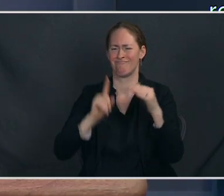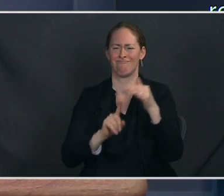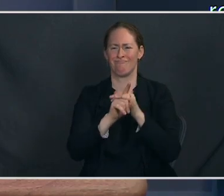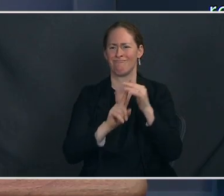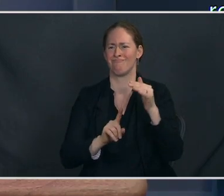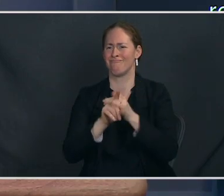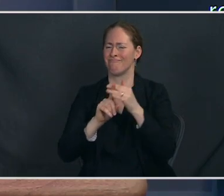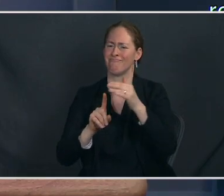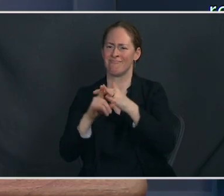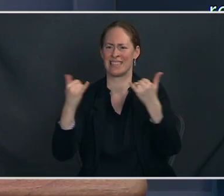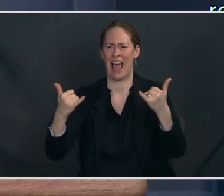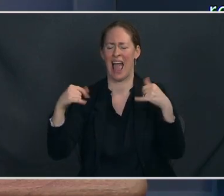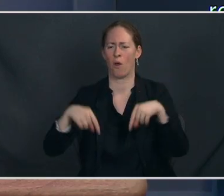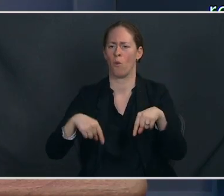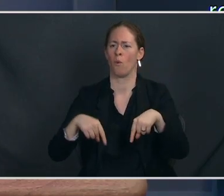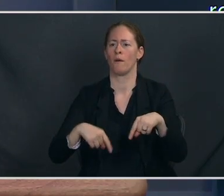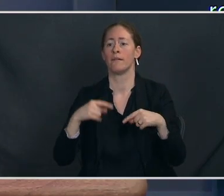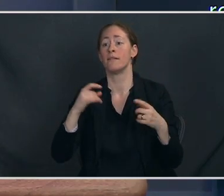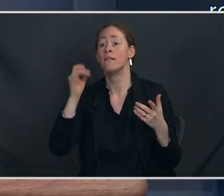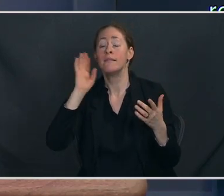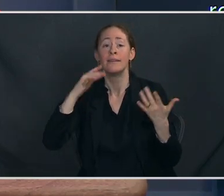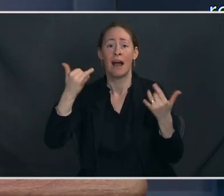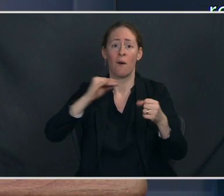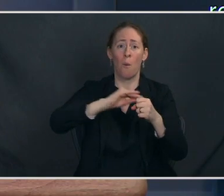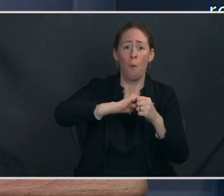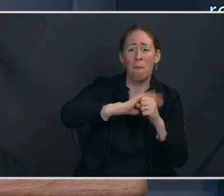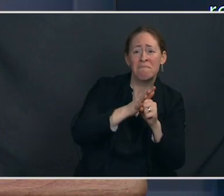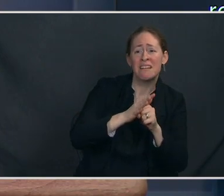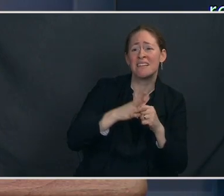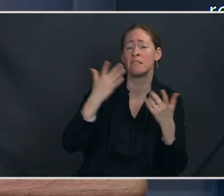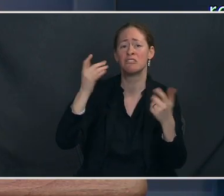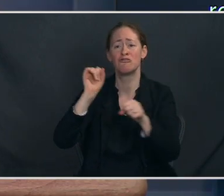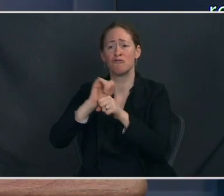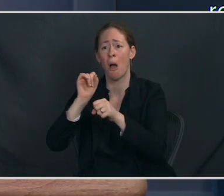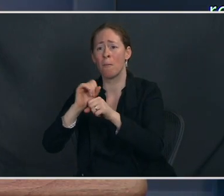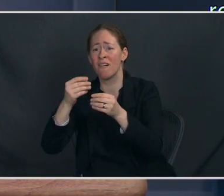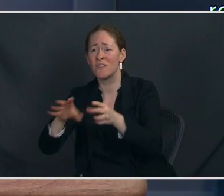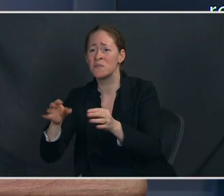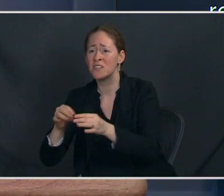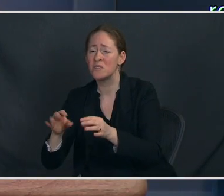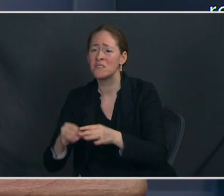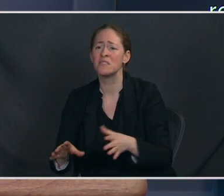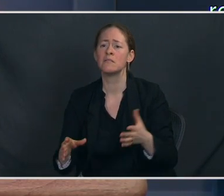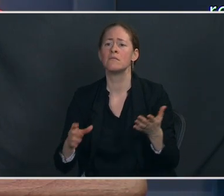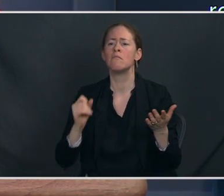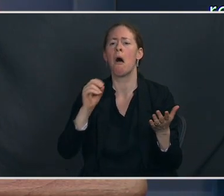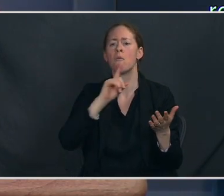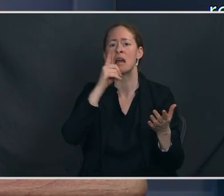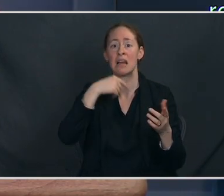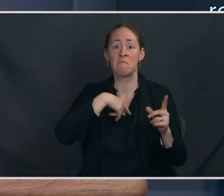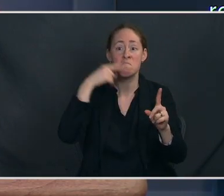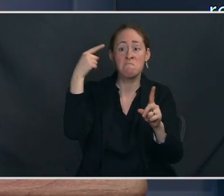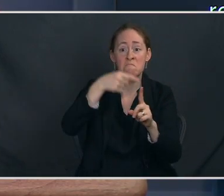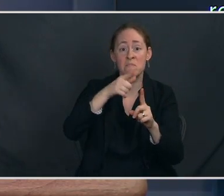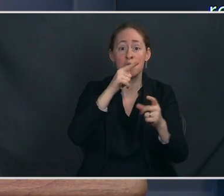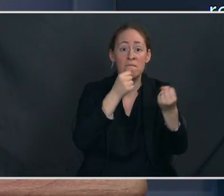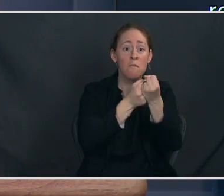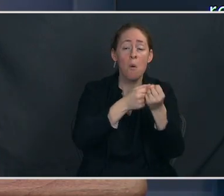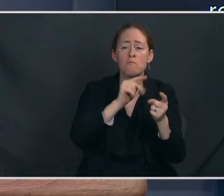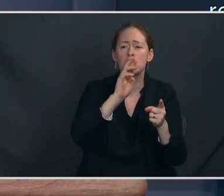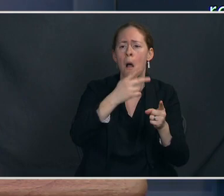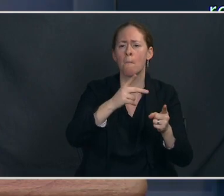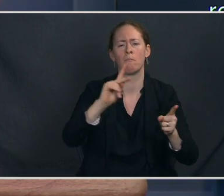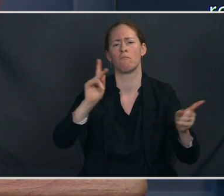getting the pandemic under control, putting people back to work, he's not just speaking to people who voted for him. He's speaking to all of the American people,